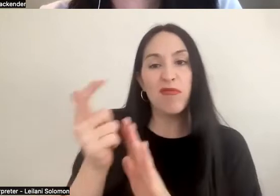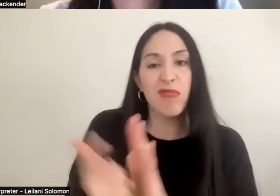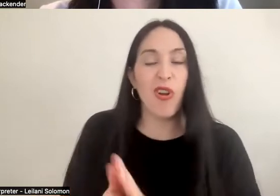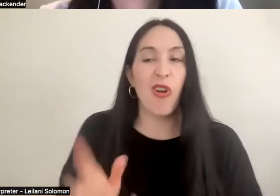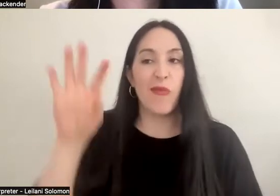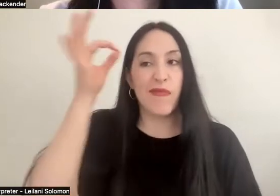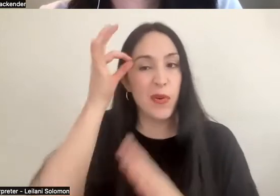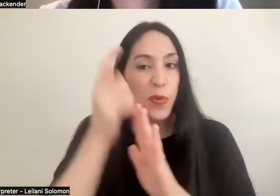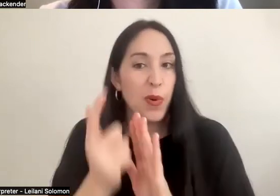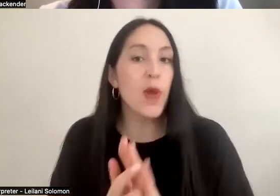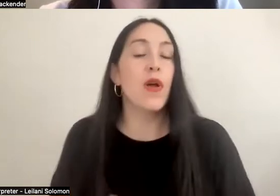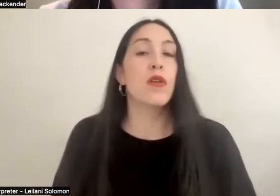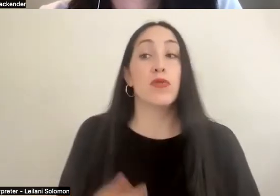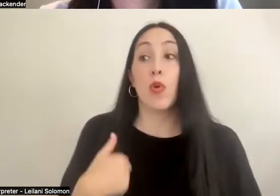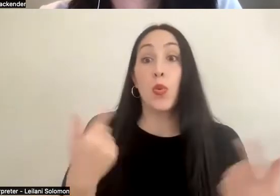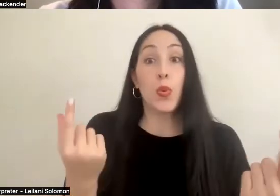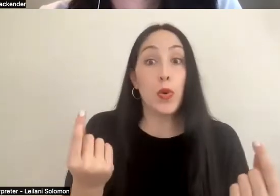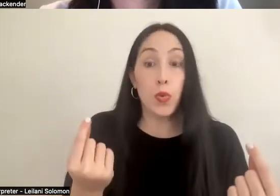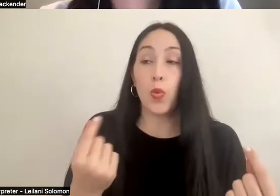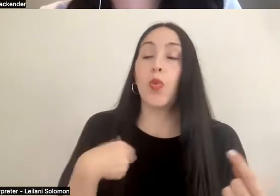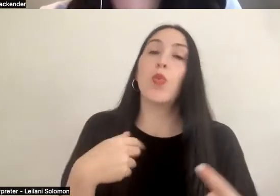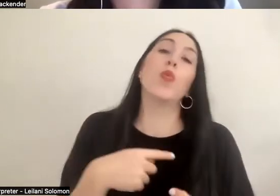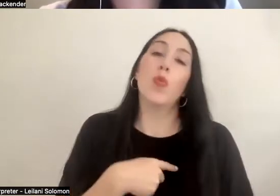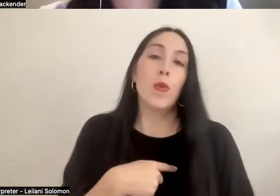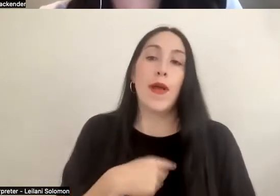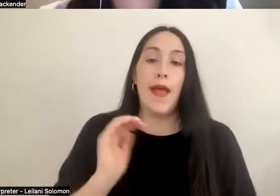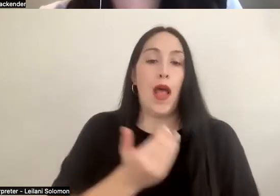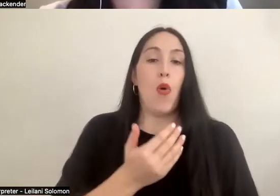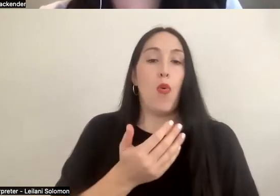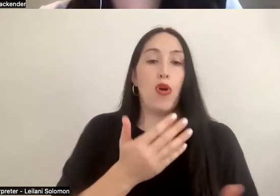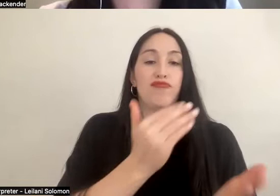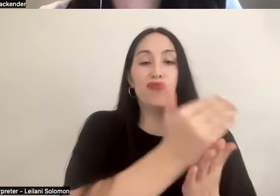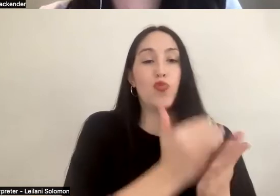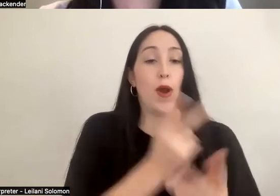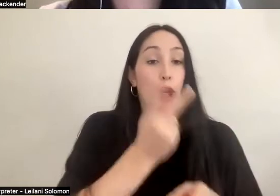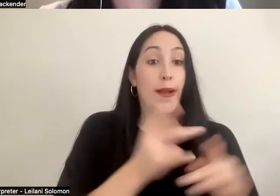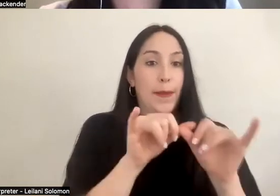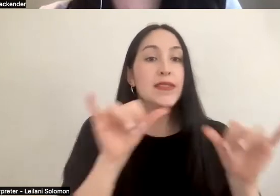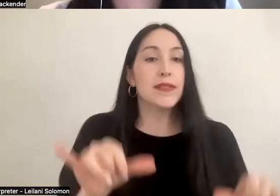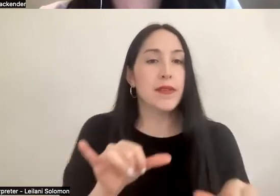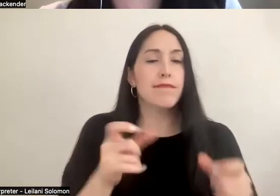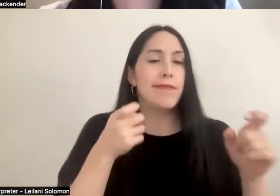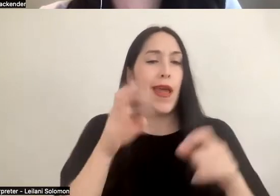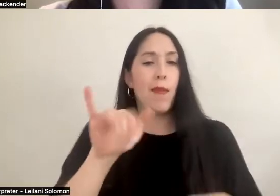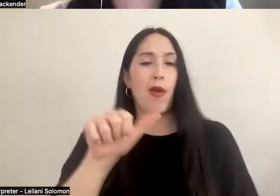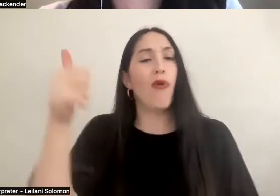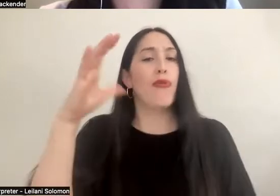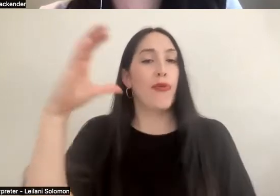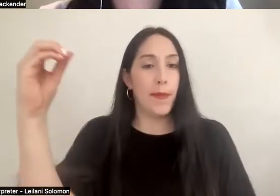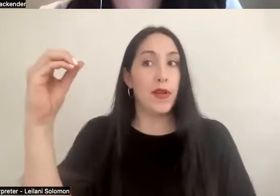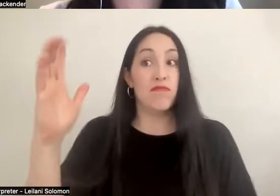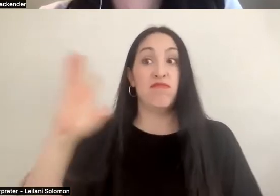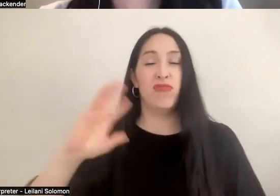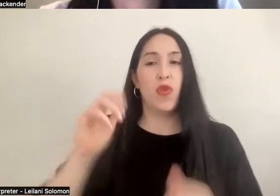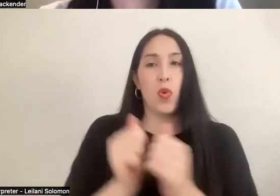And so we outsource our back-end record-keeping system. And so historically, that was with Bank of New York